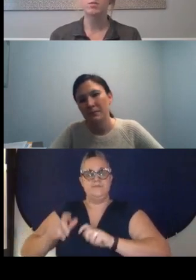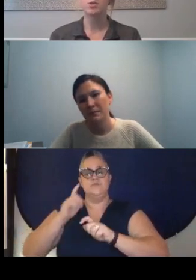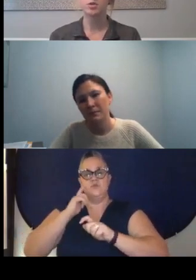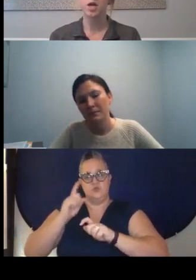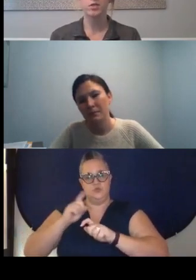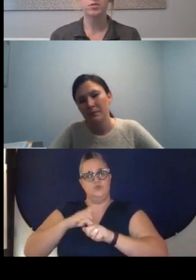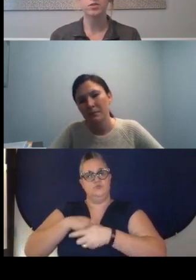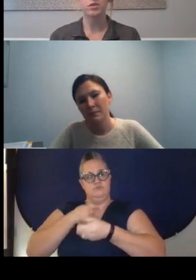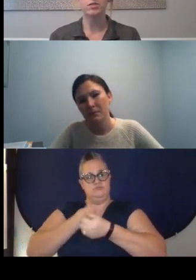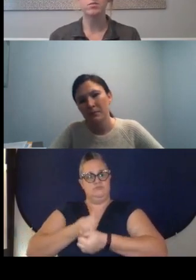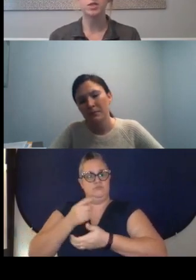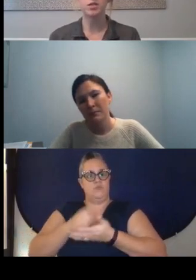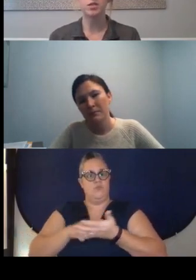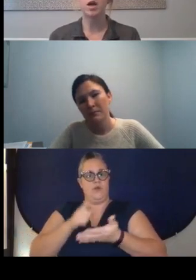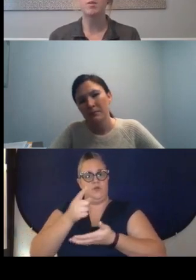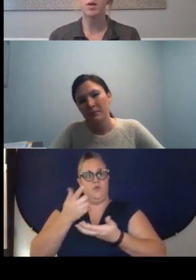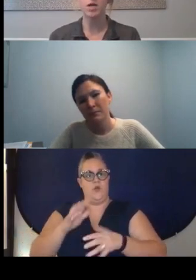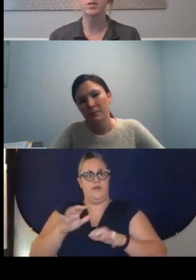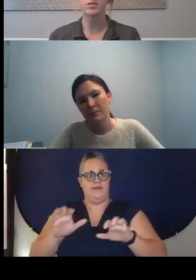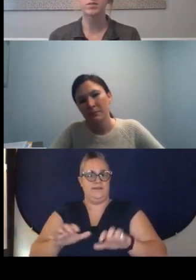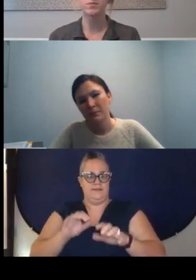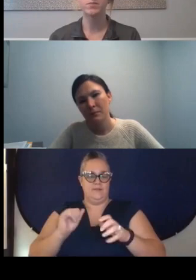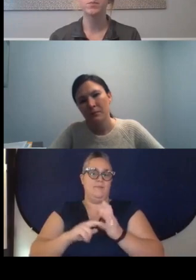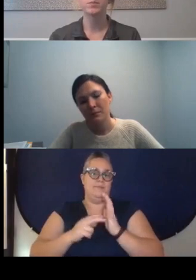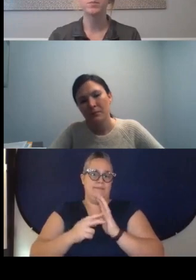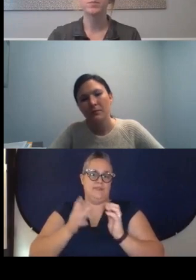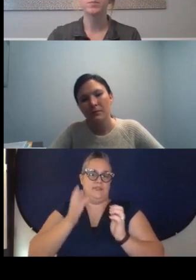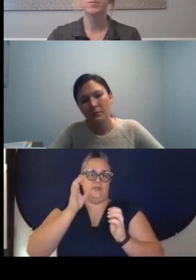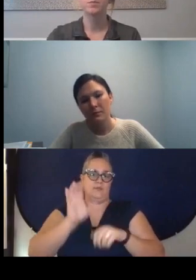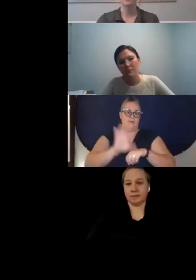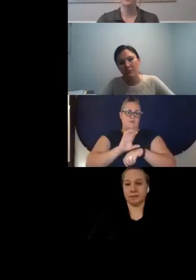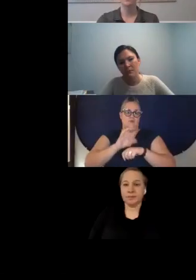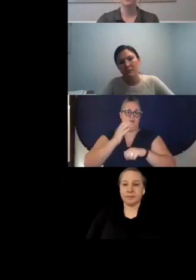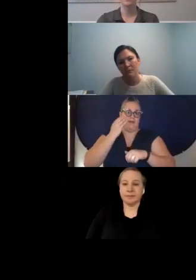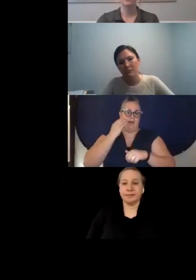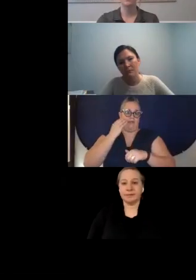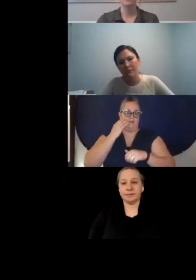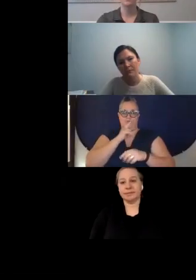So that computer knowledge is going to be a must.